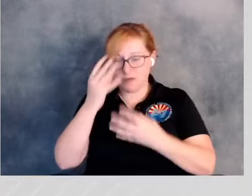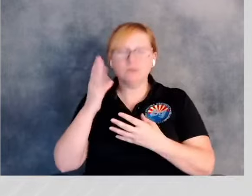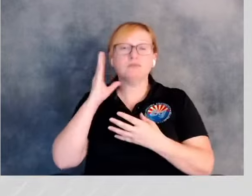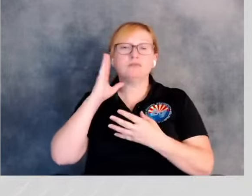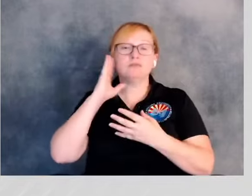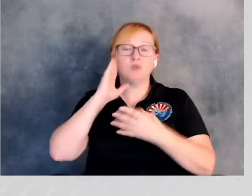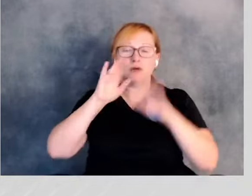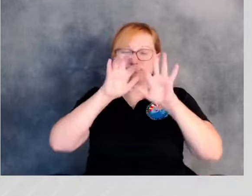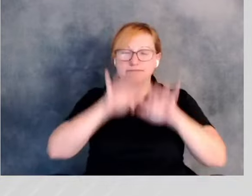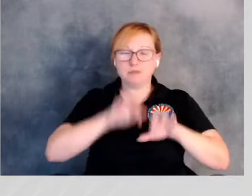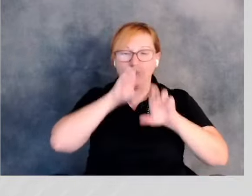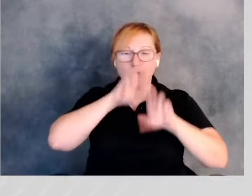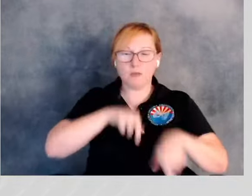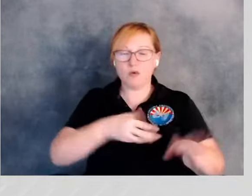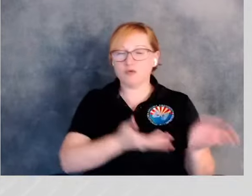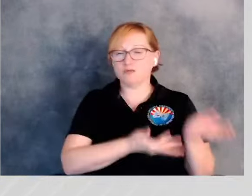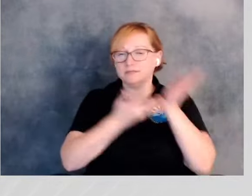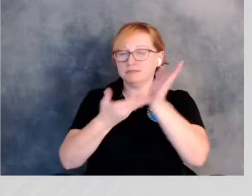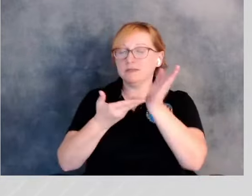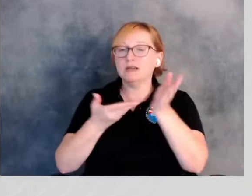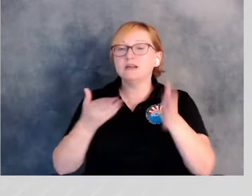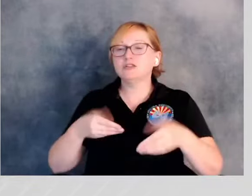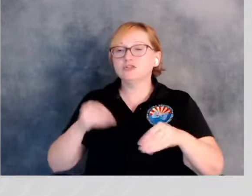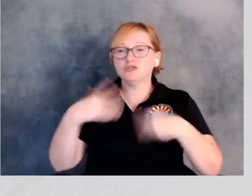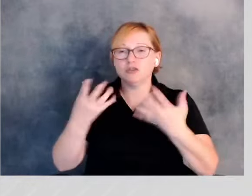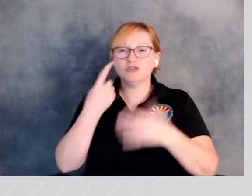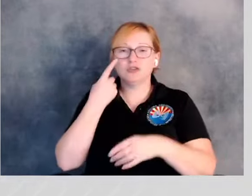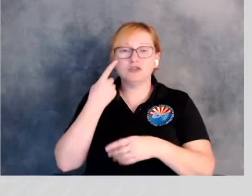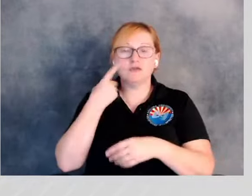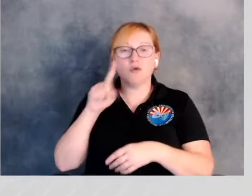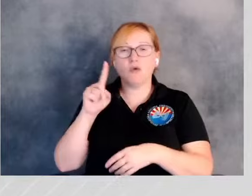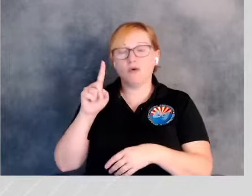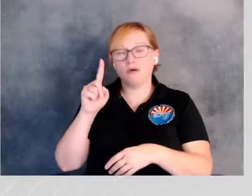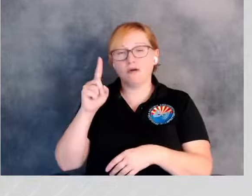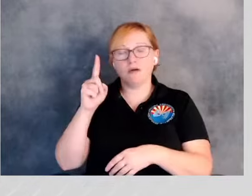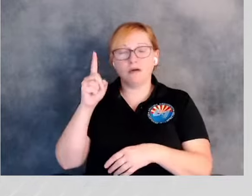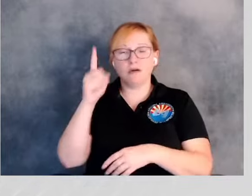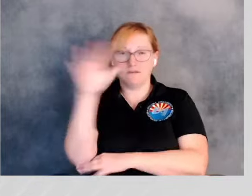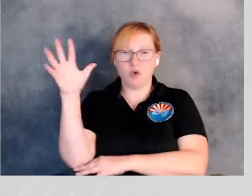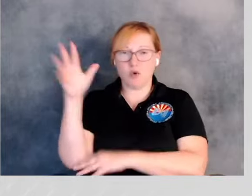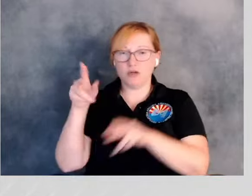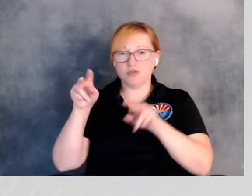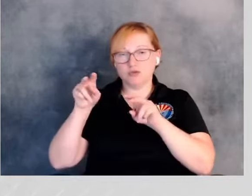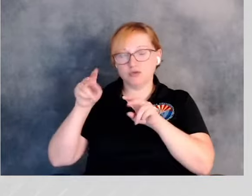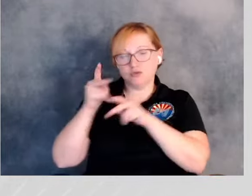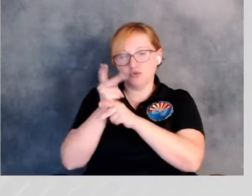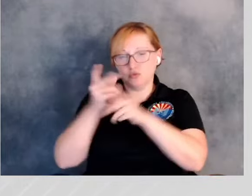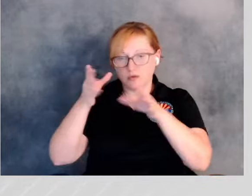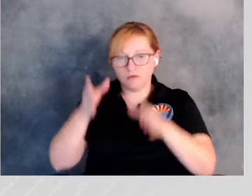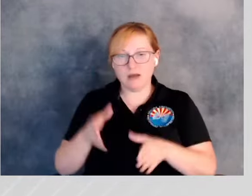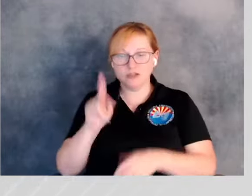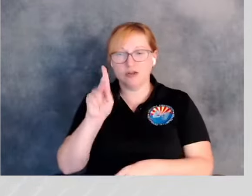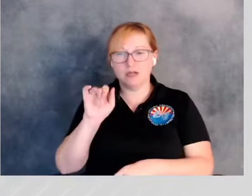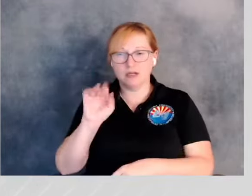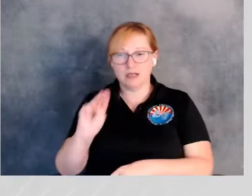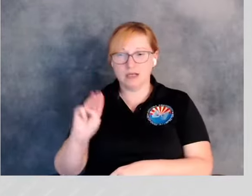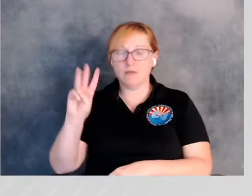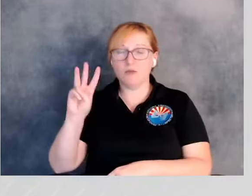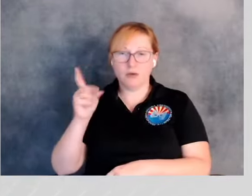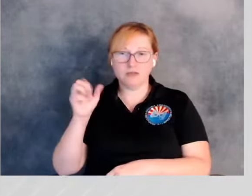Some of the treatments that are likely to come out with that will be seasonal closures, and we're looking